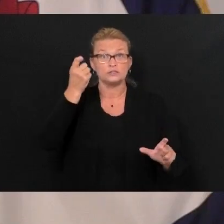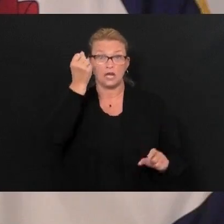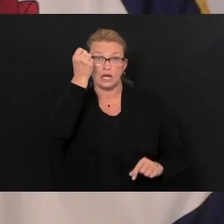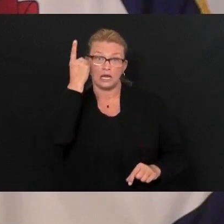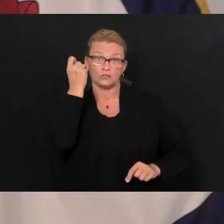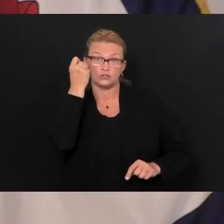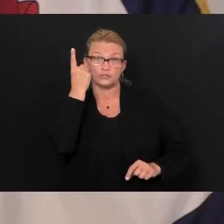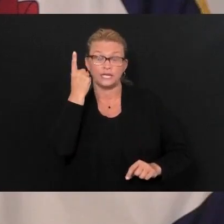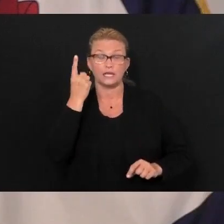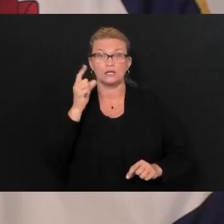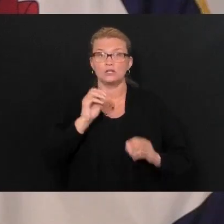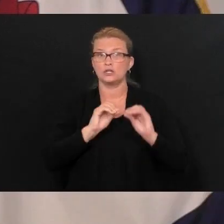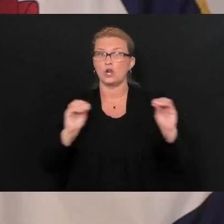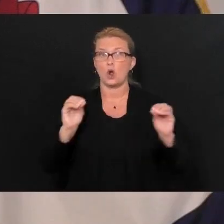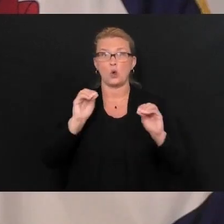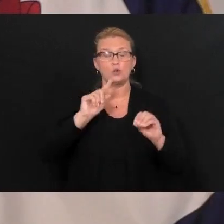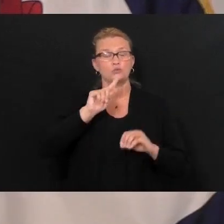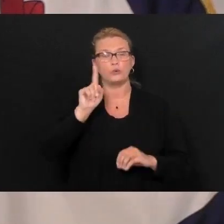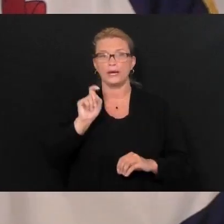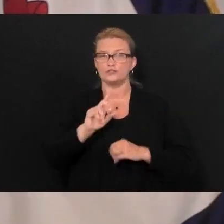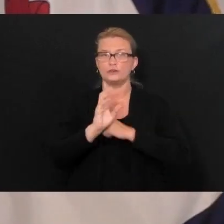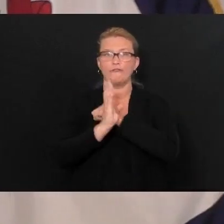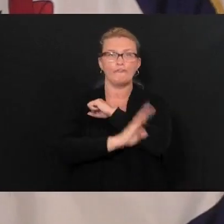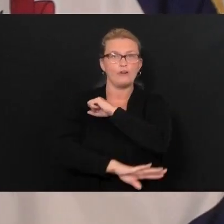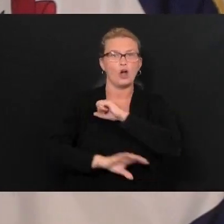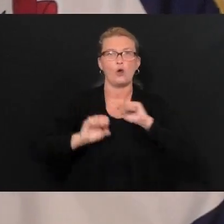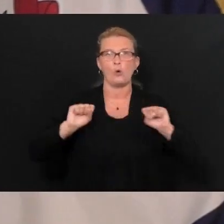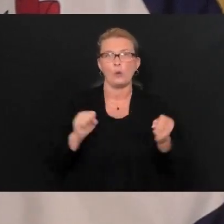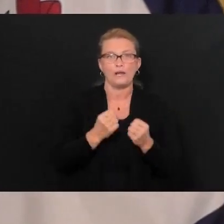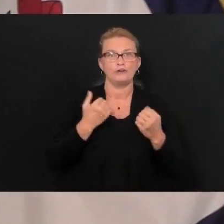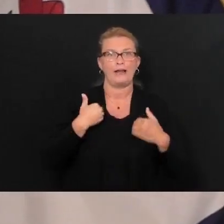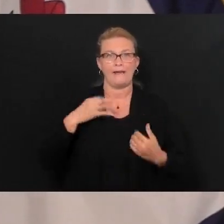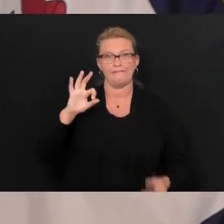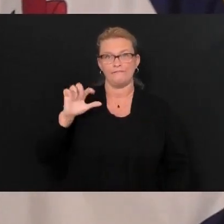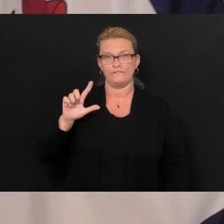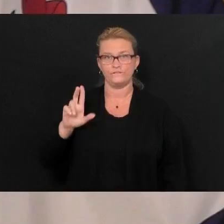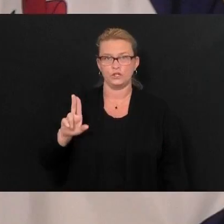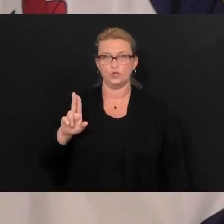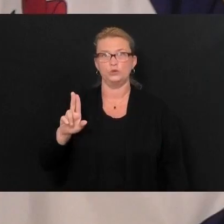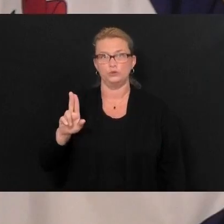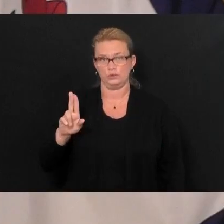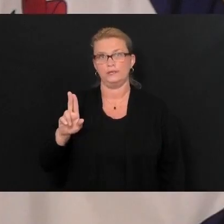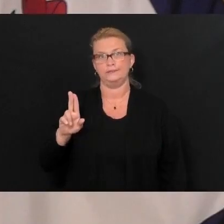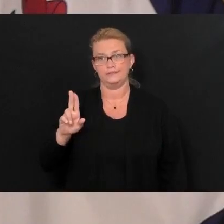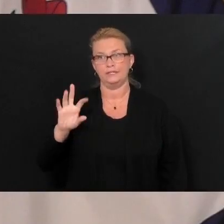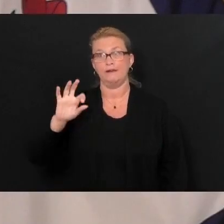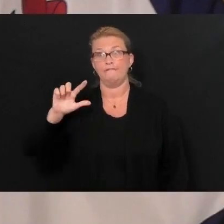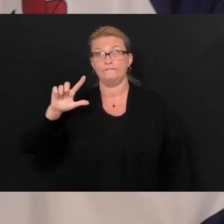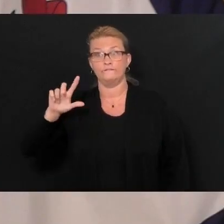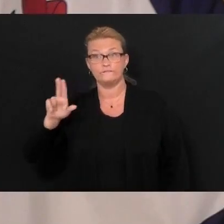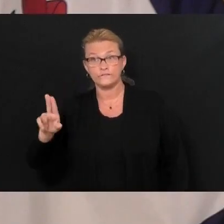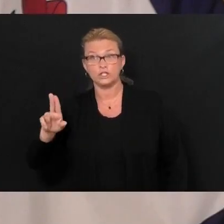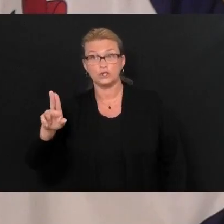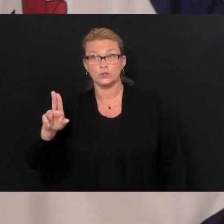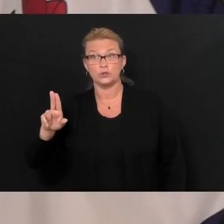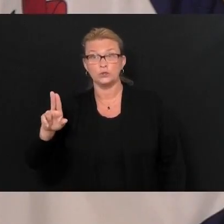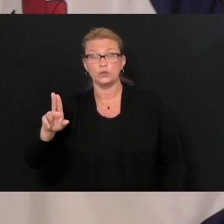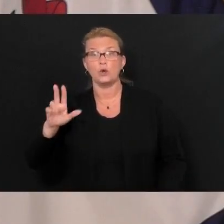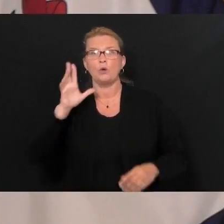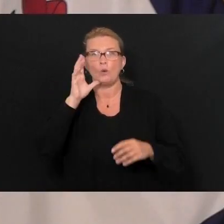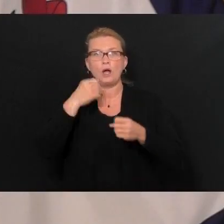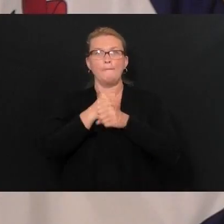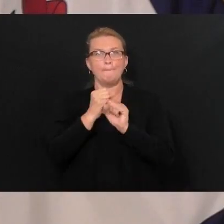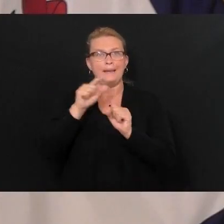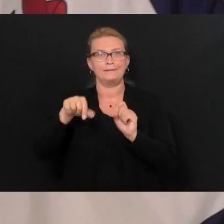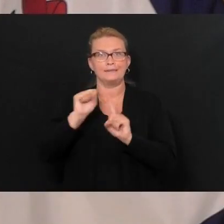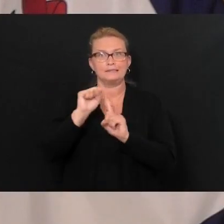no question that the fall, the winter brings the flu season. There's no question that the flu season compounds this situation, and